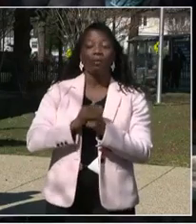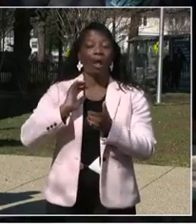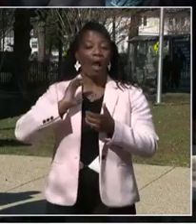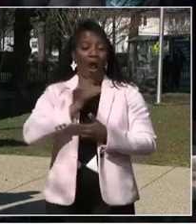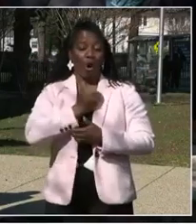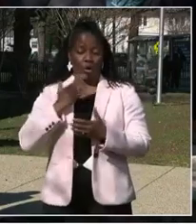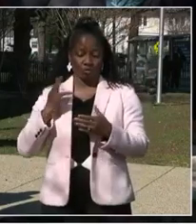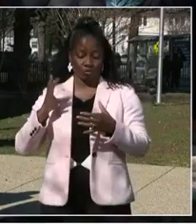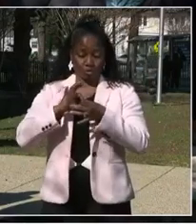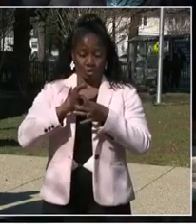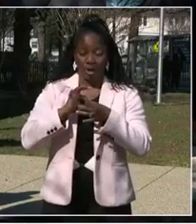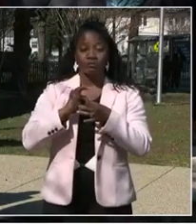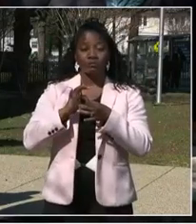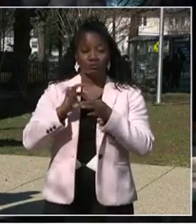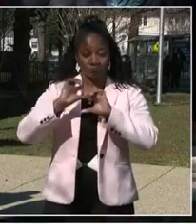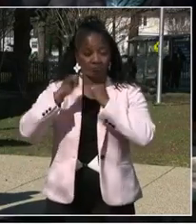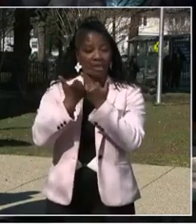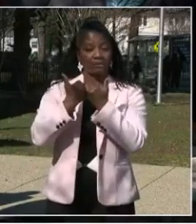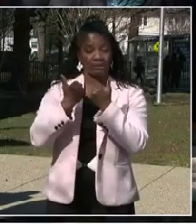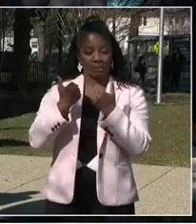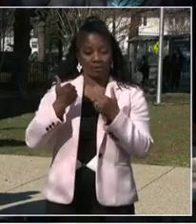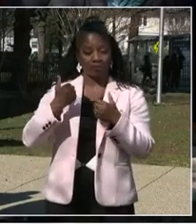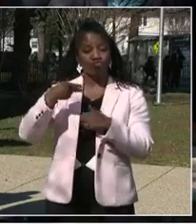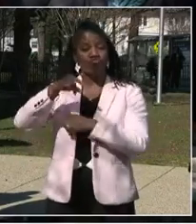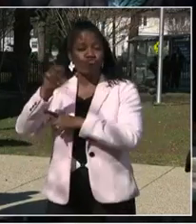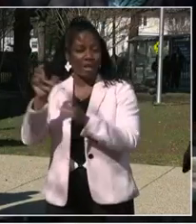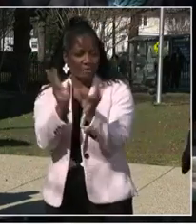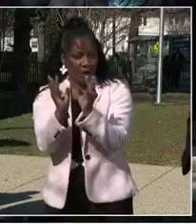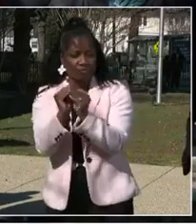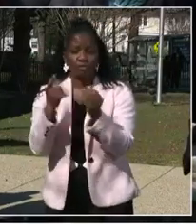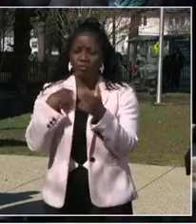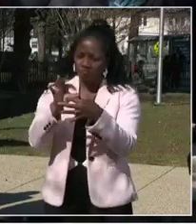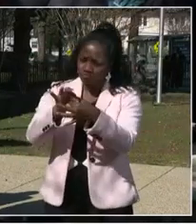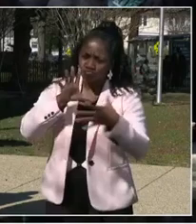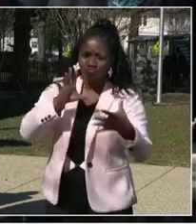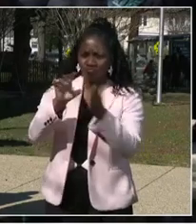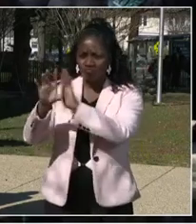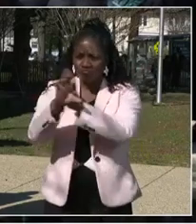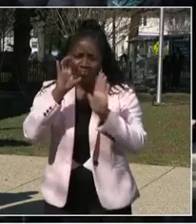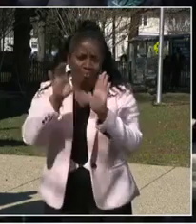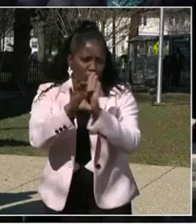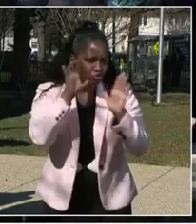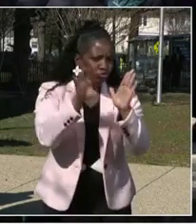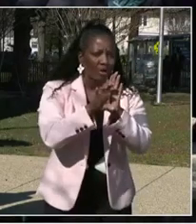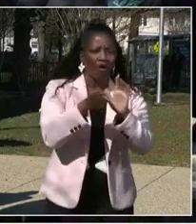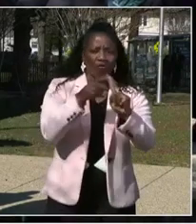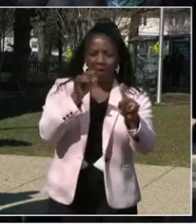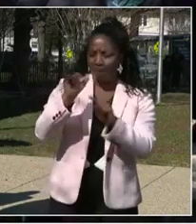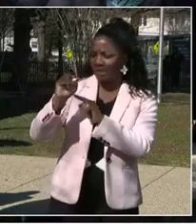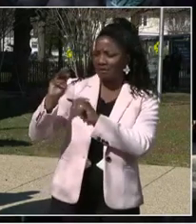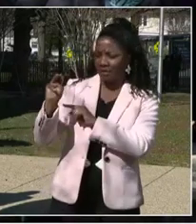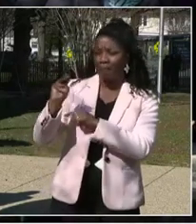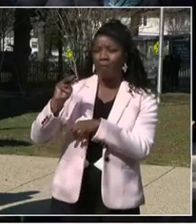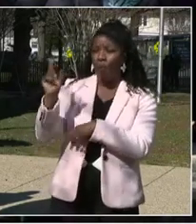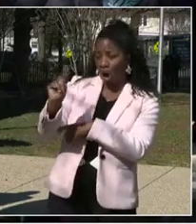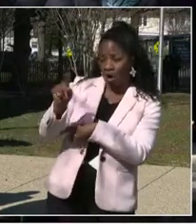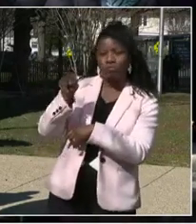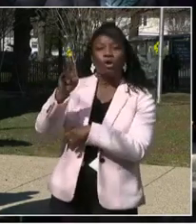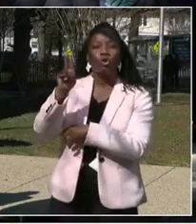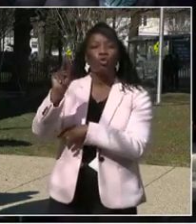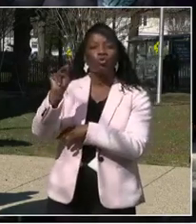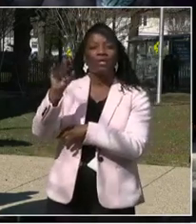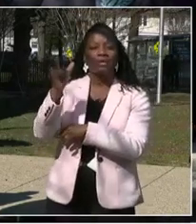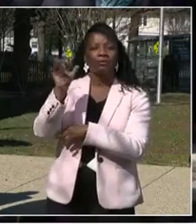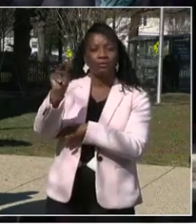press conference, we released quality images of the suspect that were captured from an ATM at Union Station